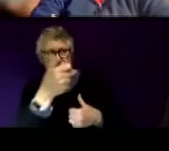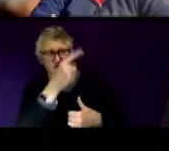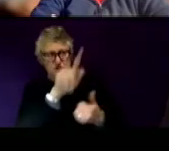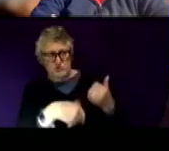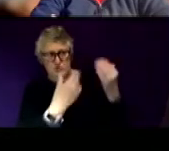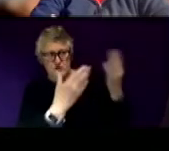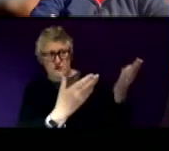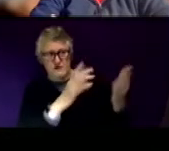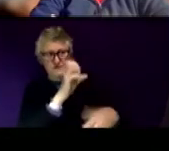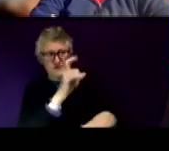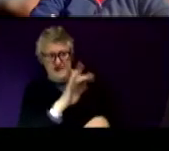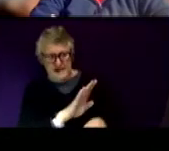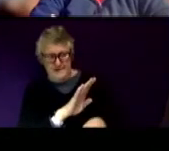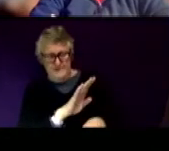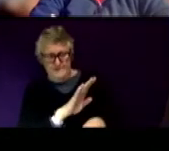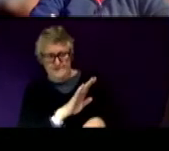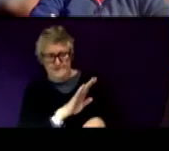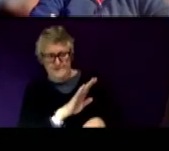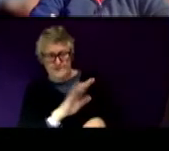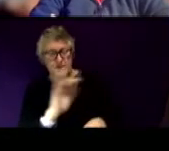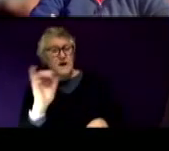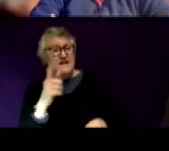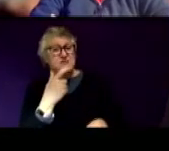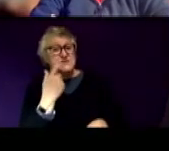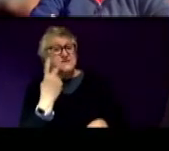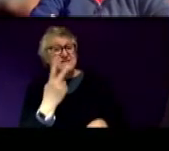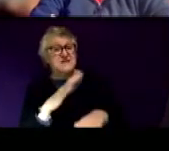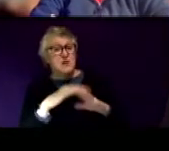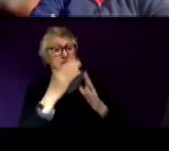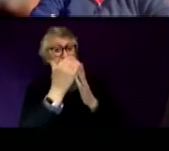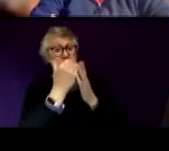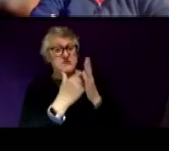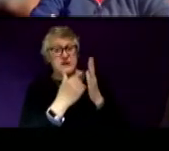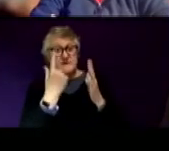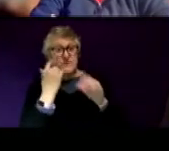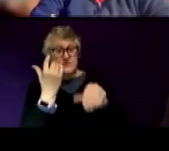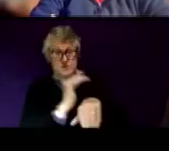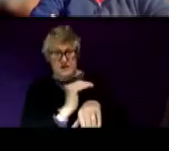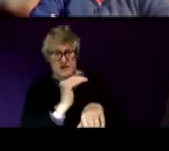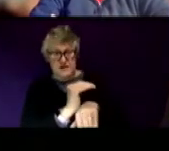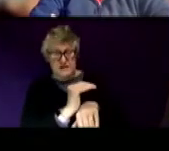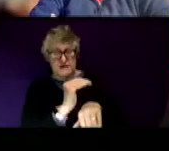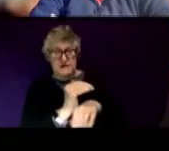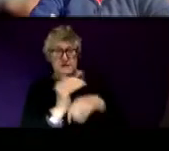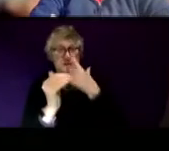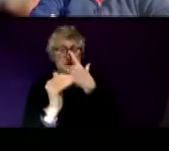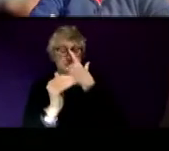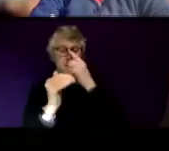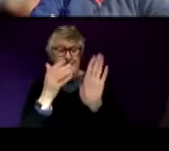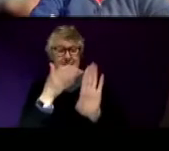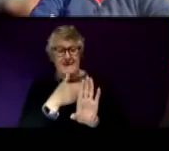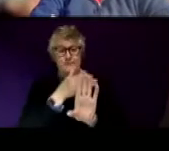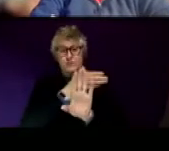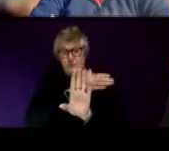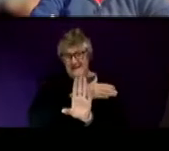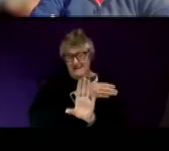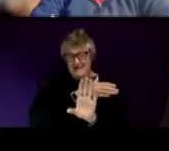As you will see on the agenda for tonight, the previous body-worn camera